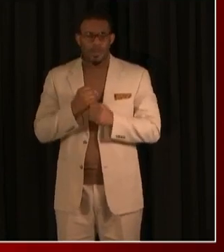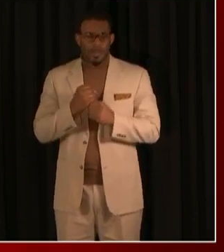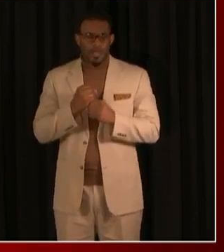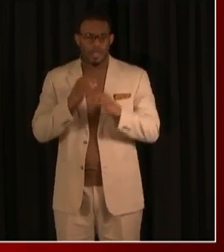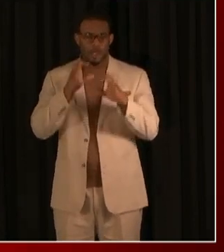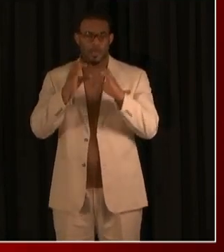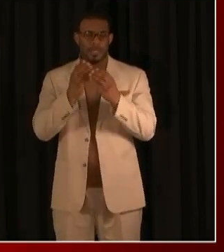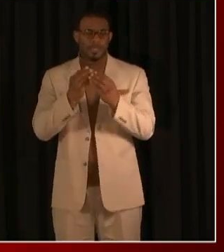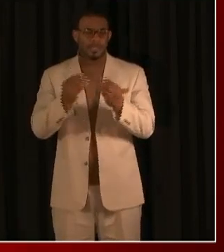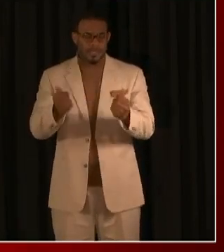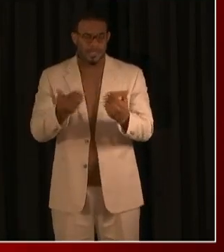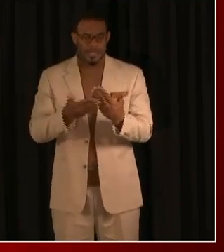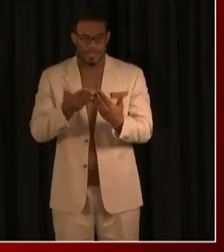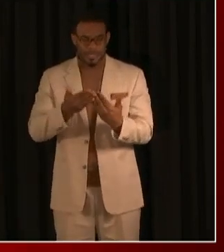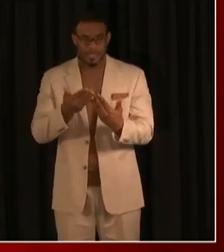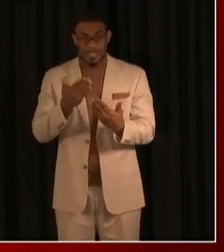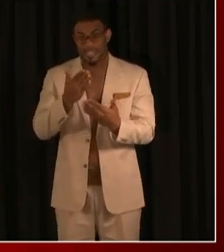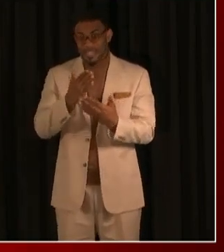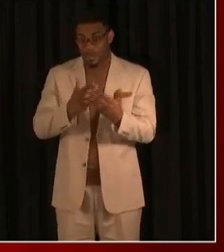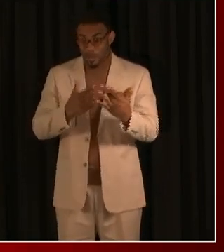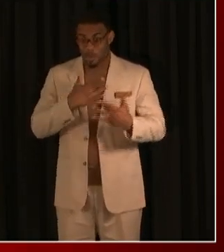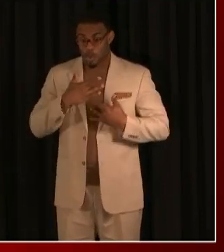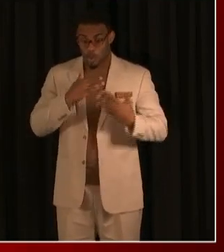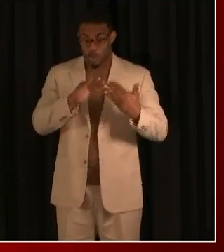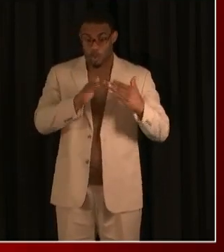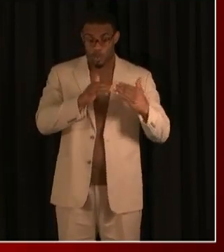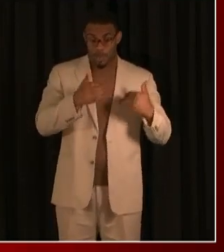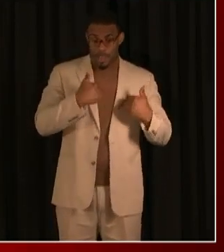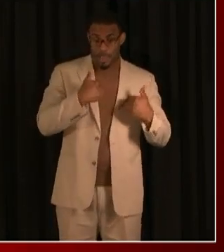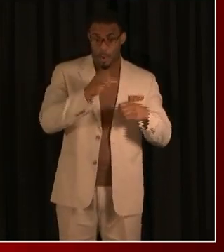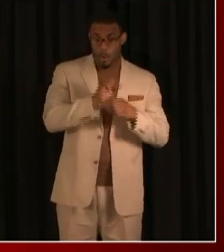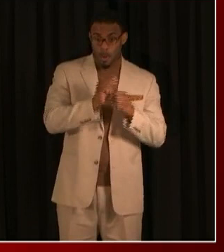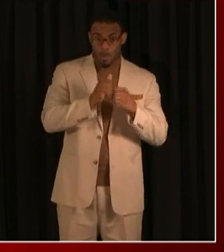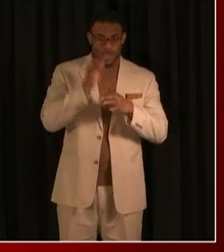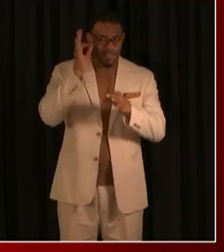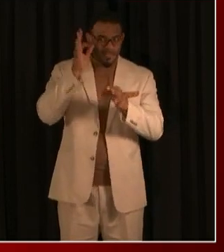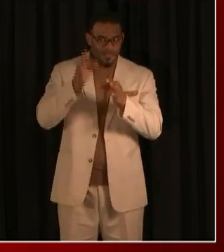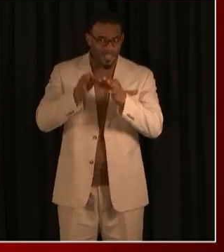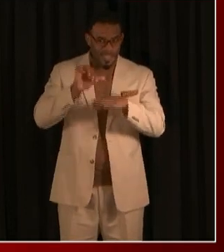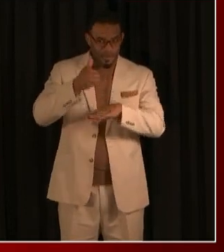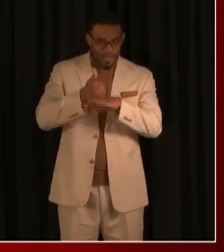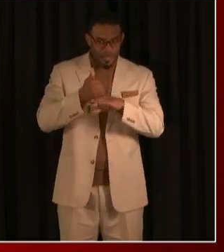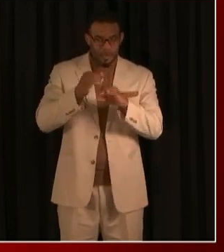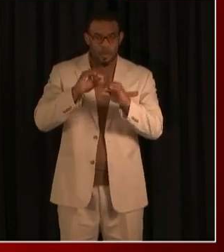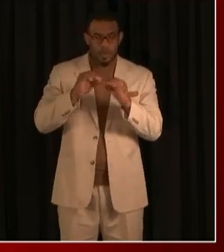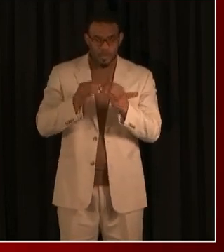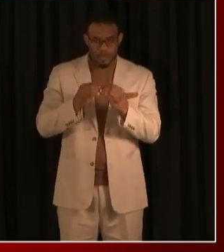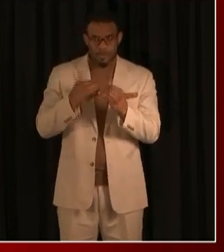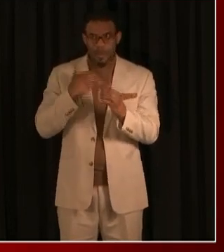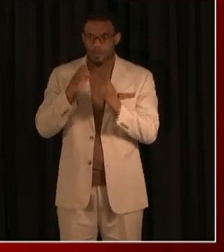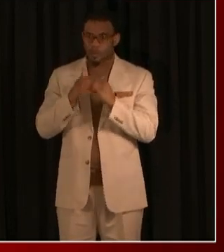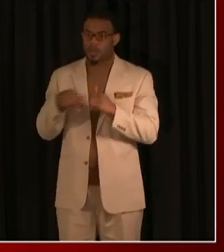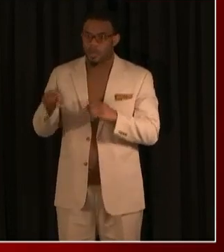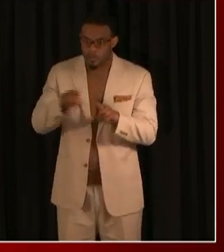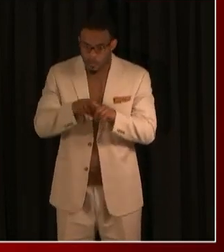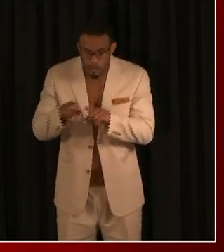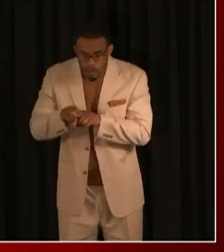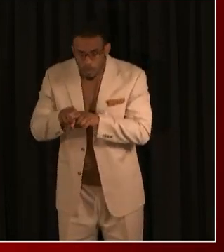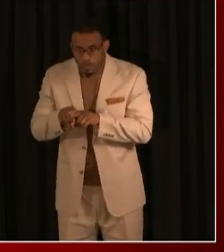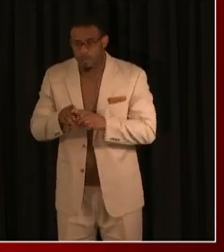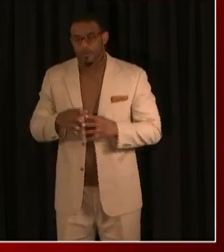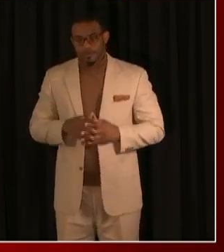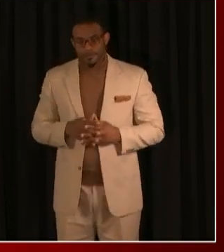the concerns that the community has had working with faith-based organizations and really, doing some